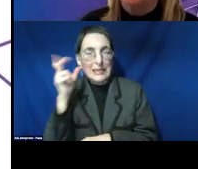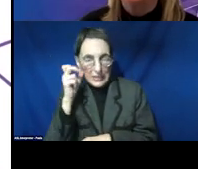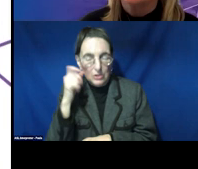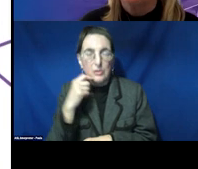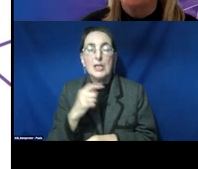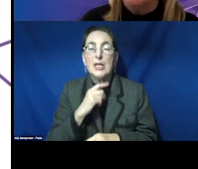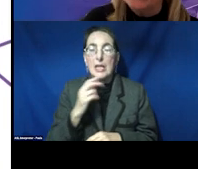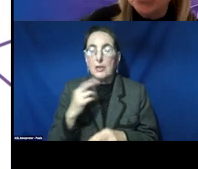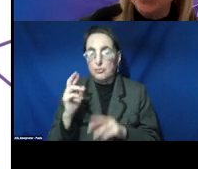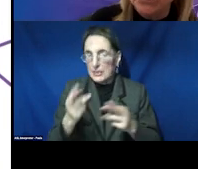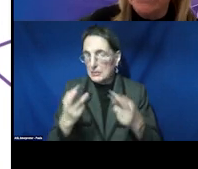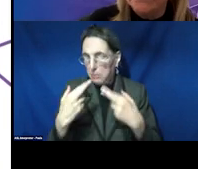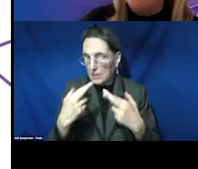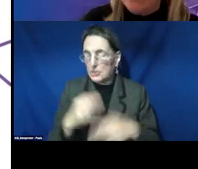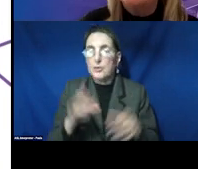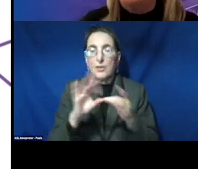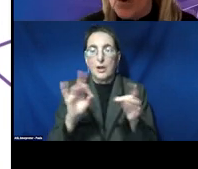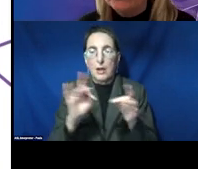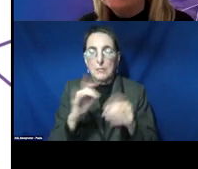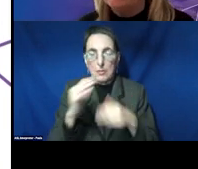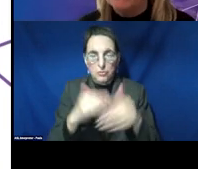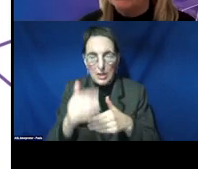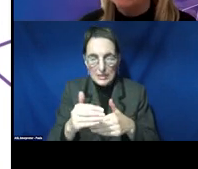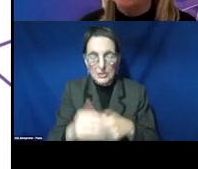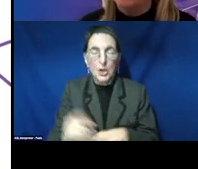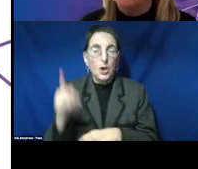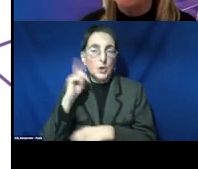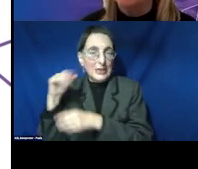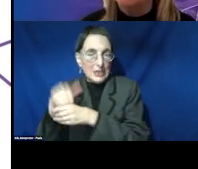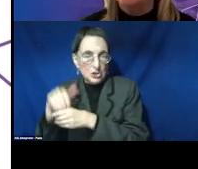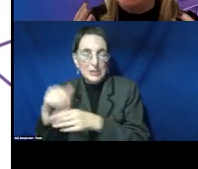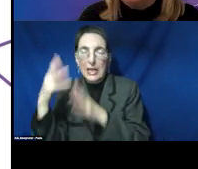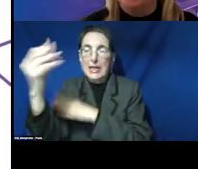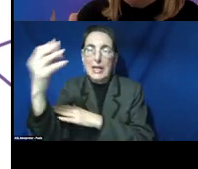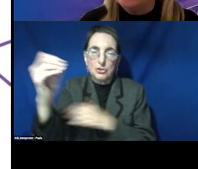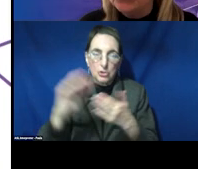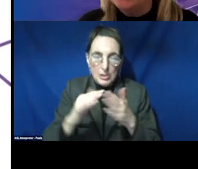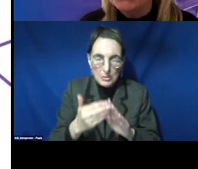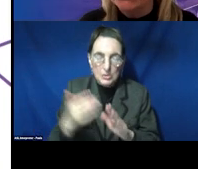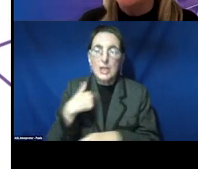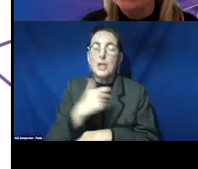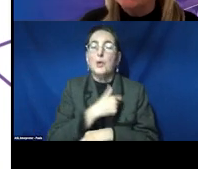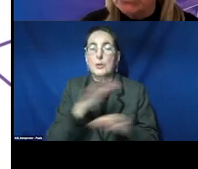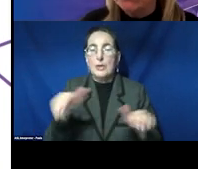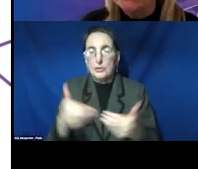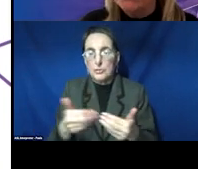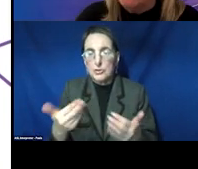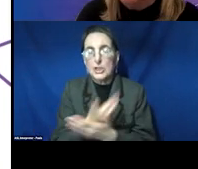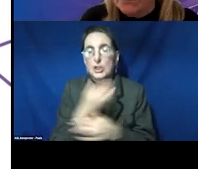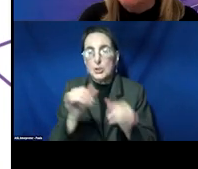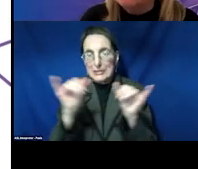comment process, both internally as well as from the external community, that we were introducing a new